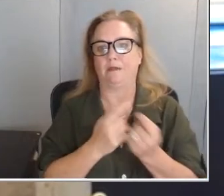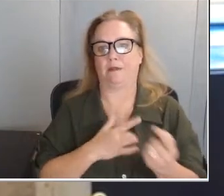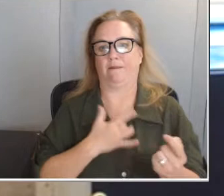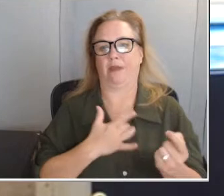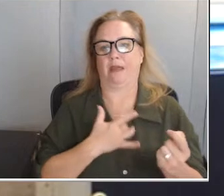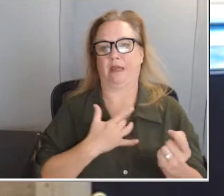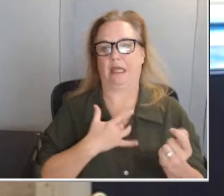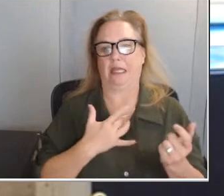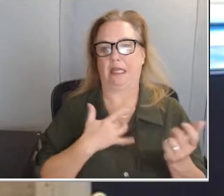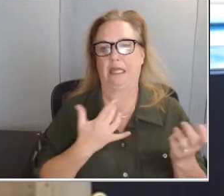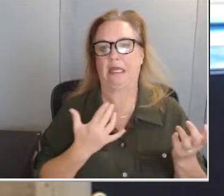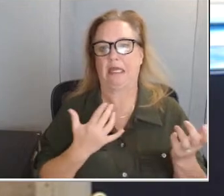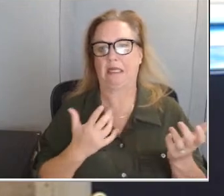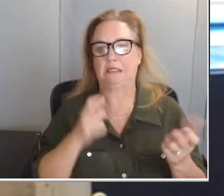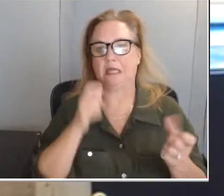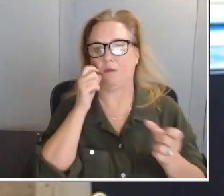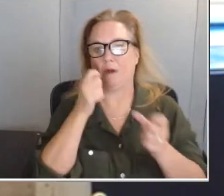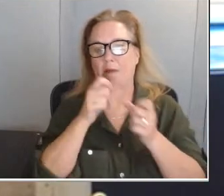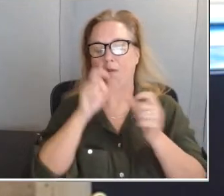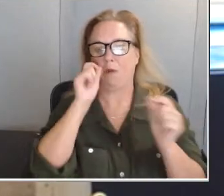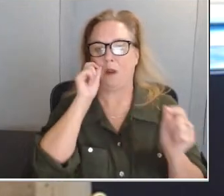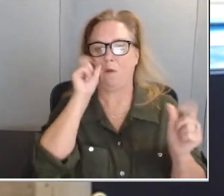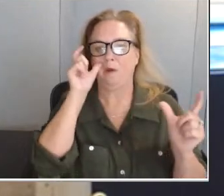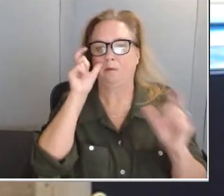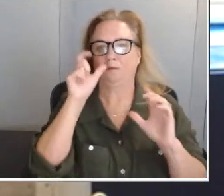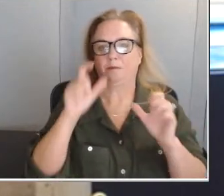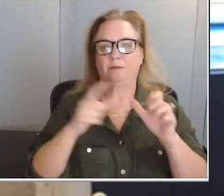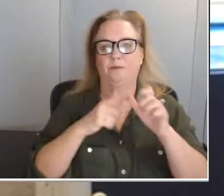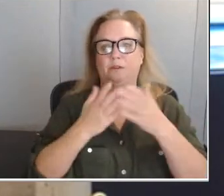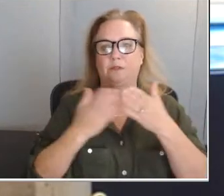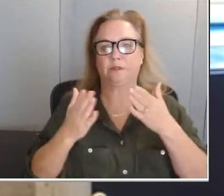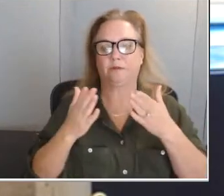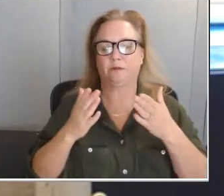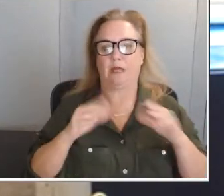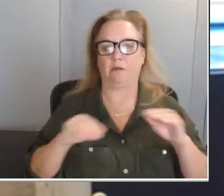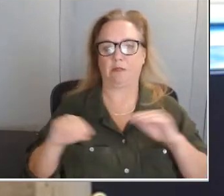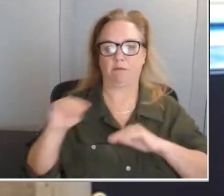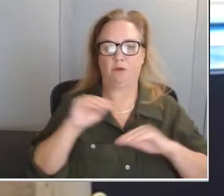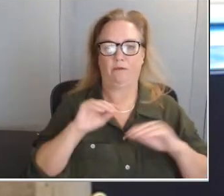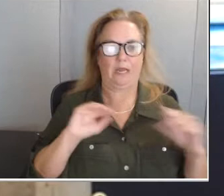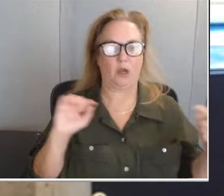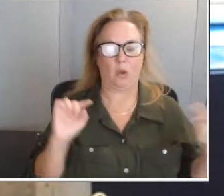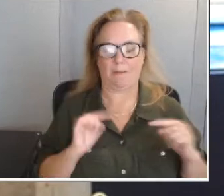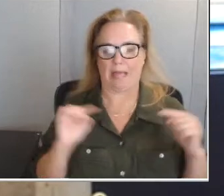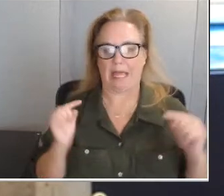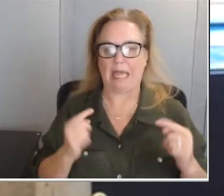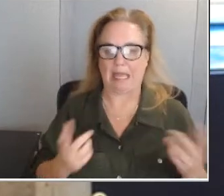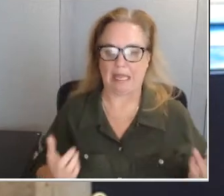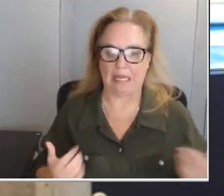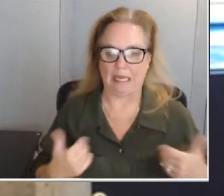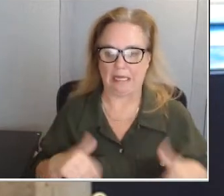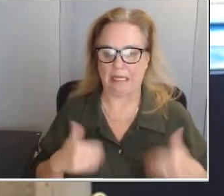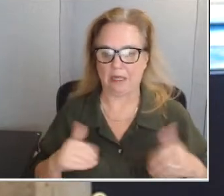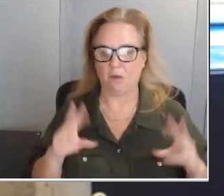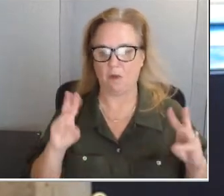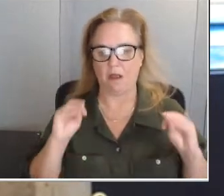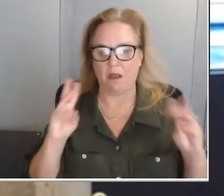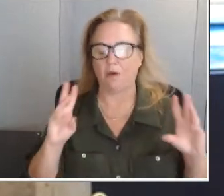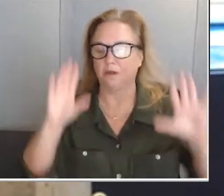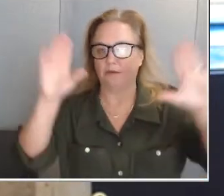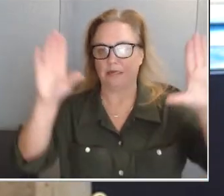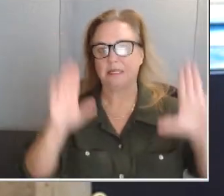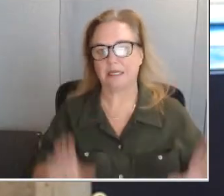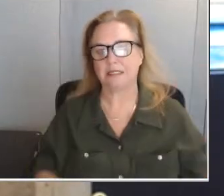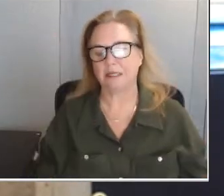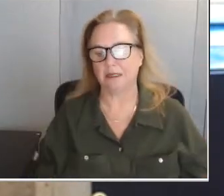Like what I recall when I woke up the first day and is like I was able to move and I didn't have pain, and it was fantastic,